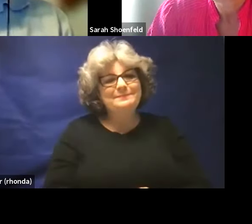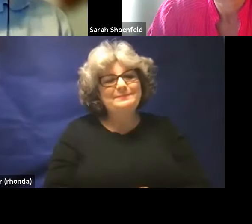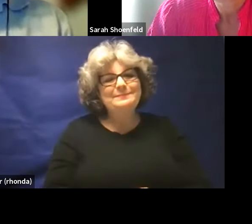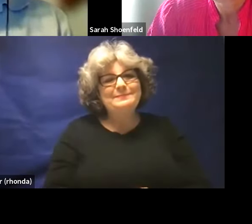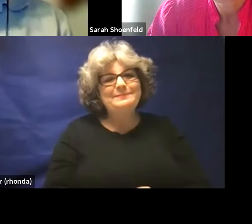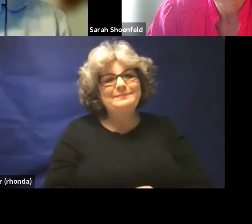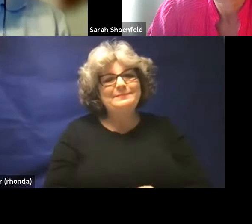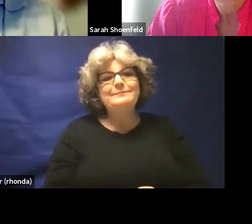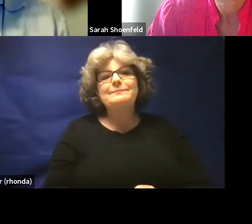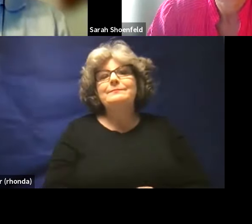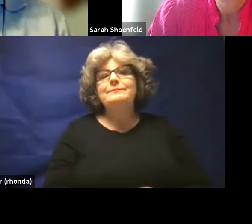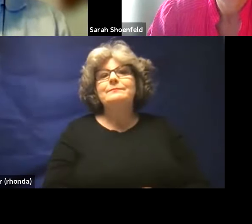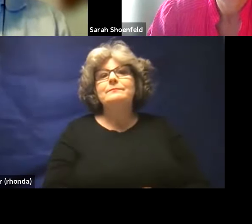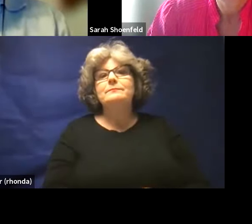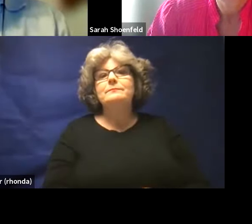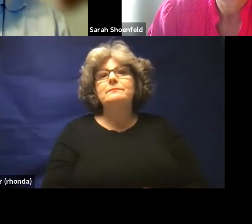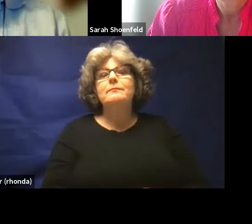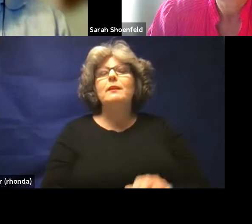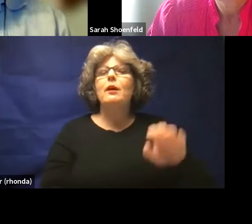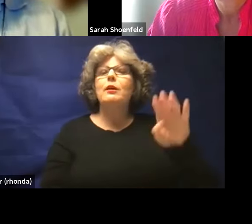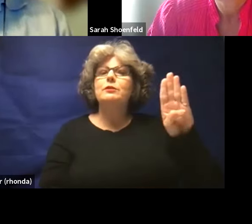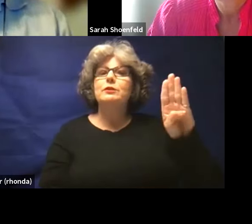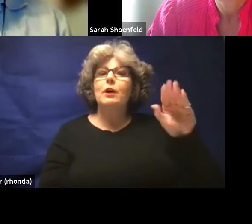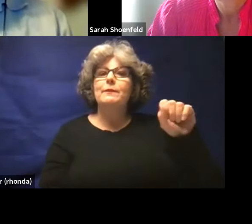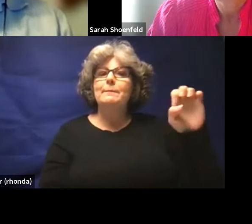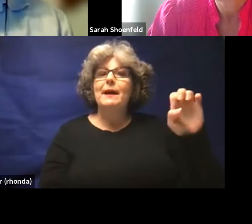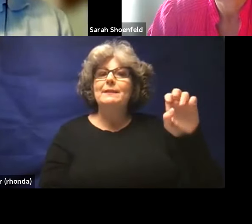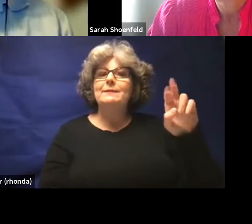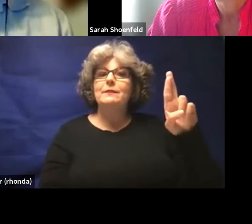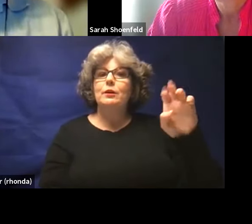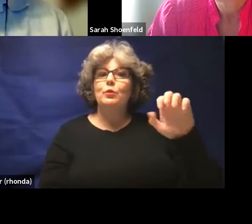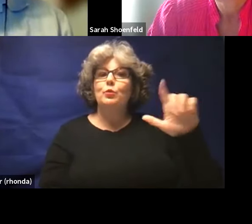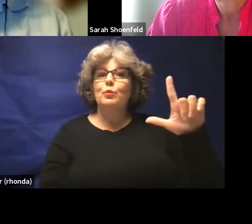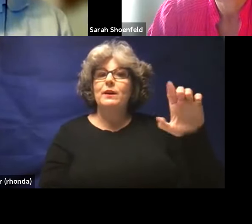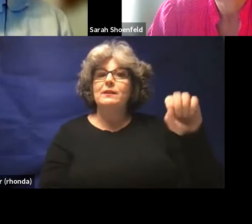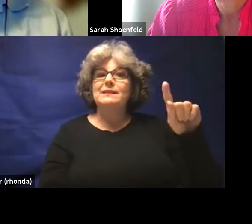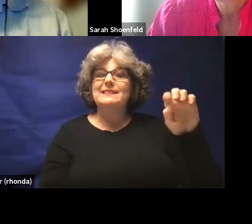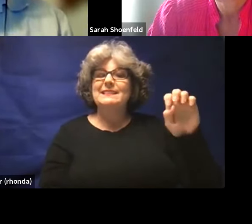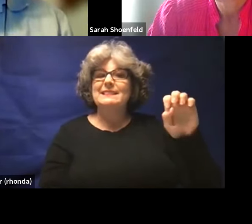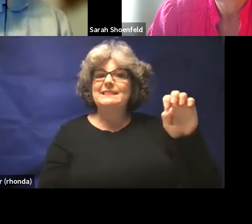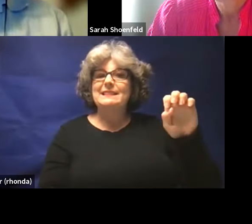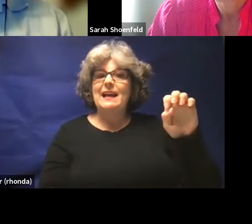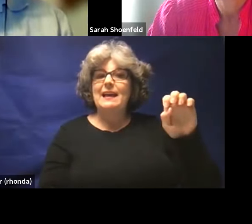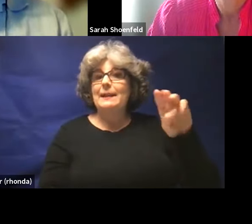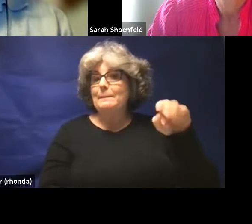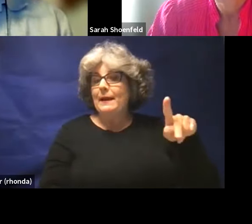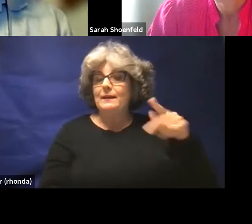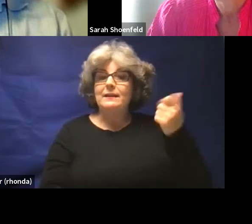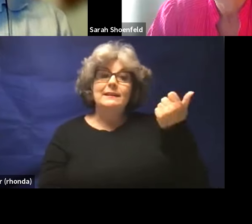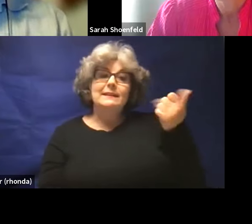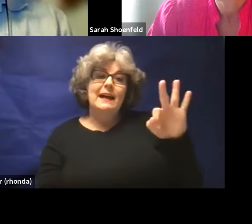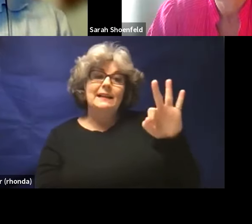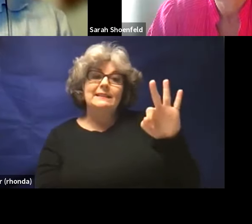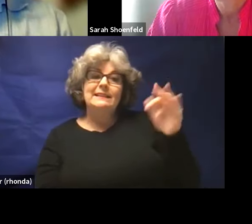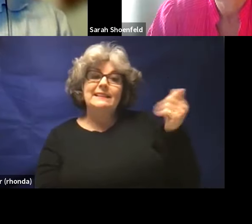And that, and the based real estate maps, which are, some are online through 1919 at